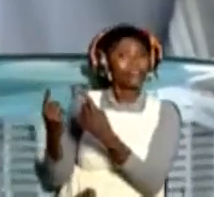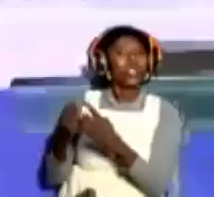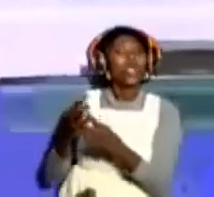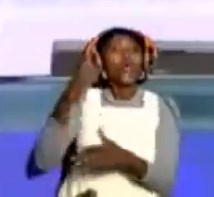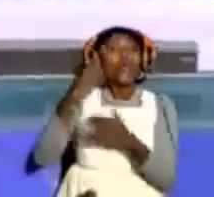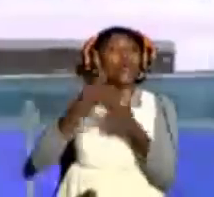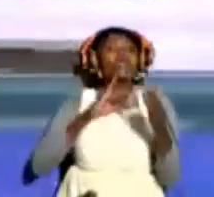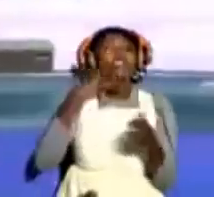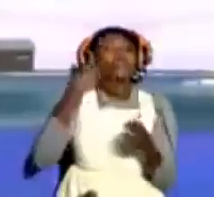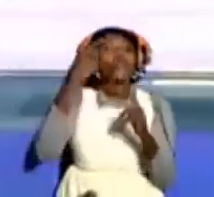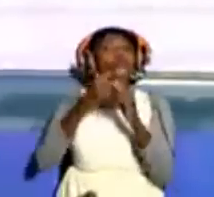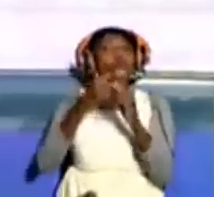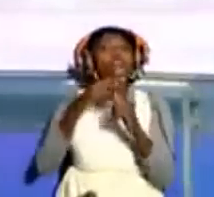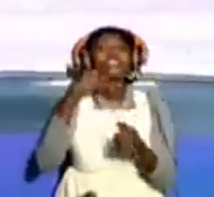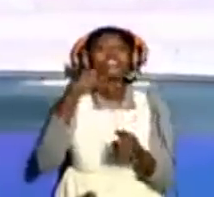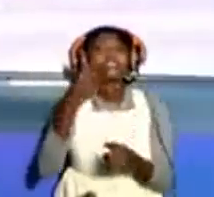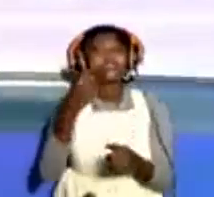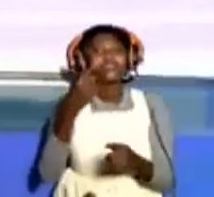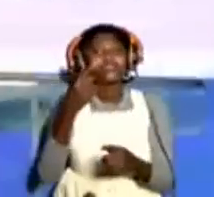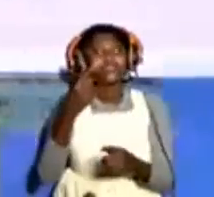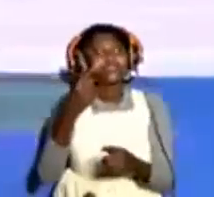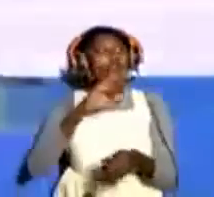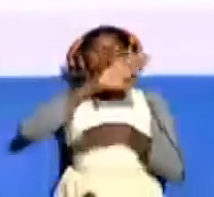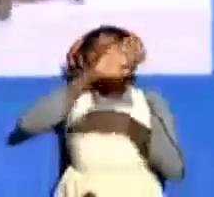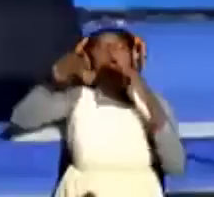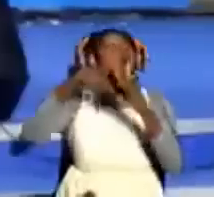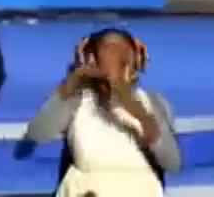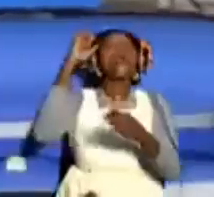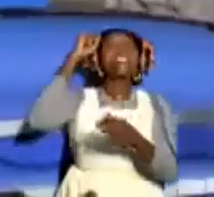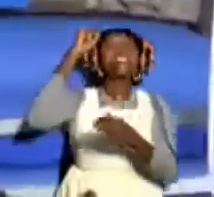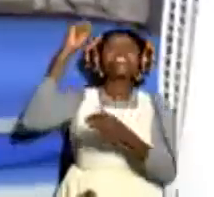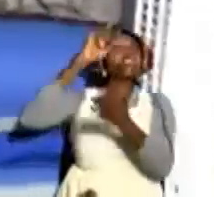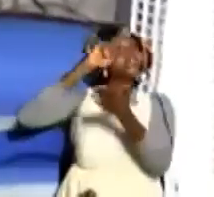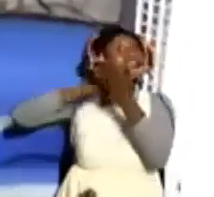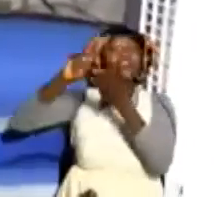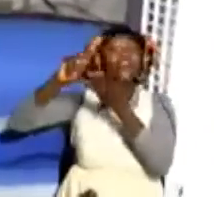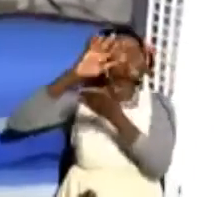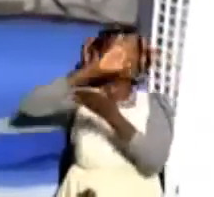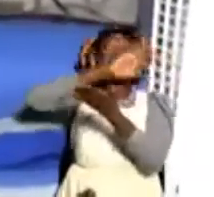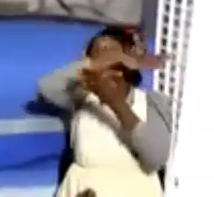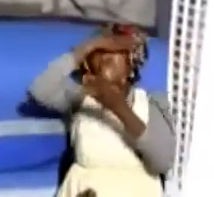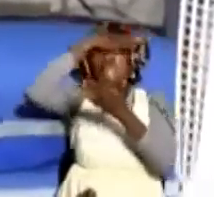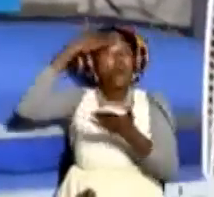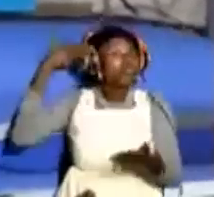what did the word of God say? All his righteousness will be what?